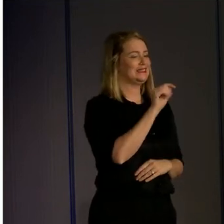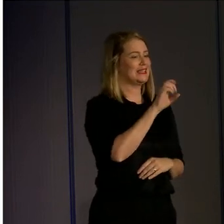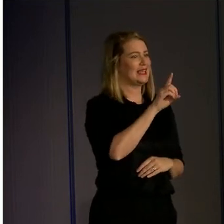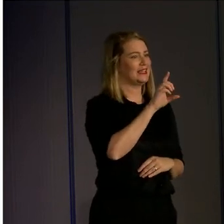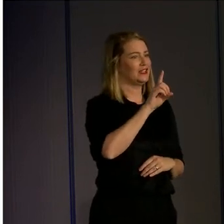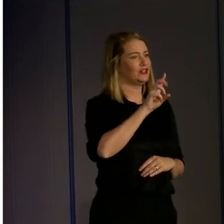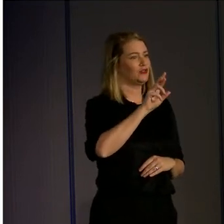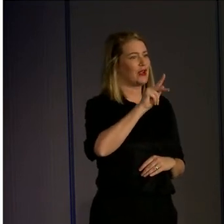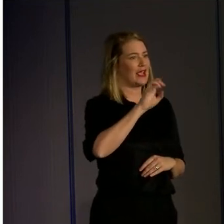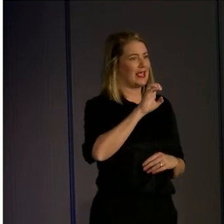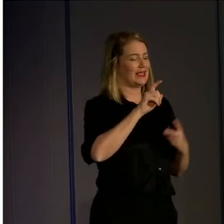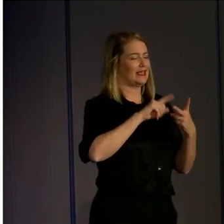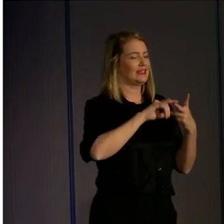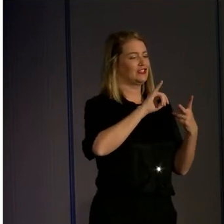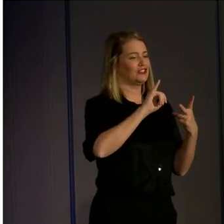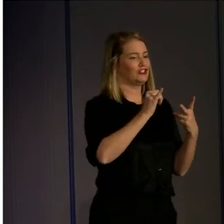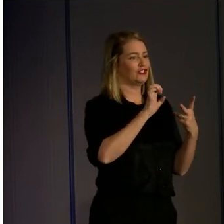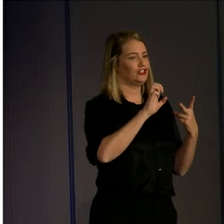and Jennison